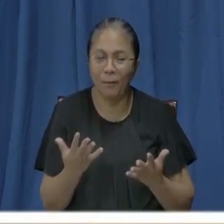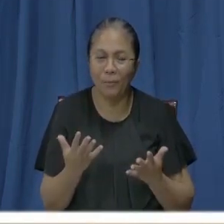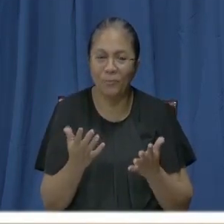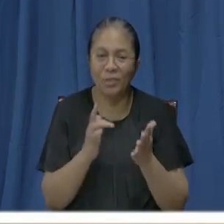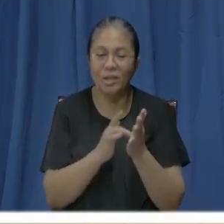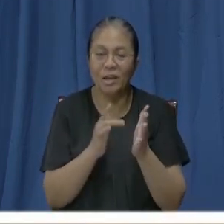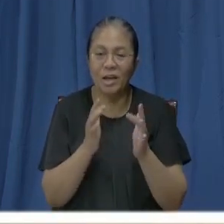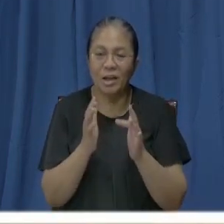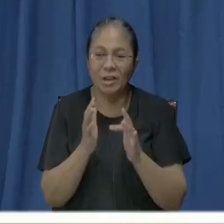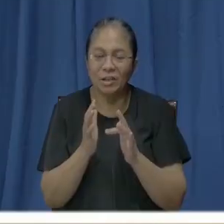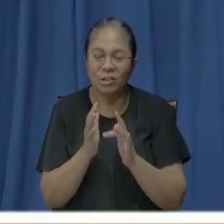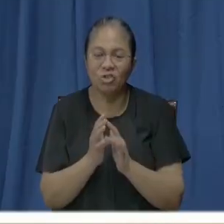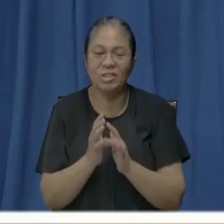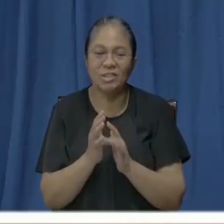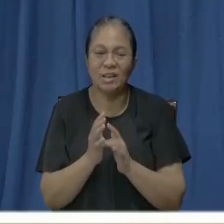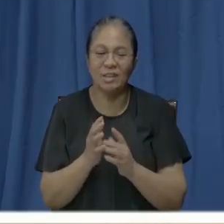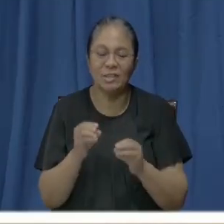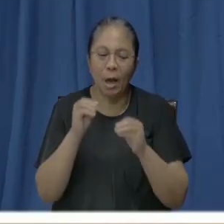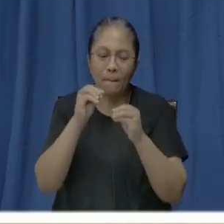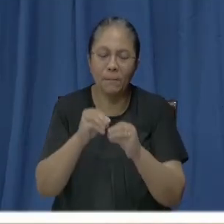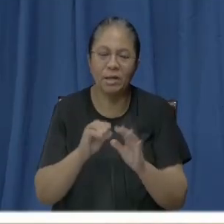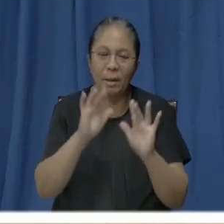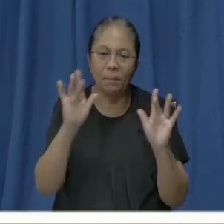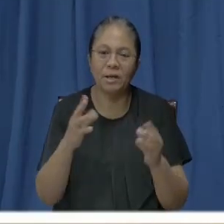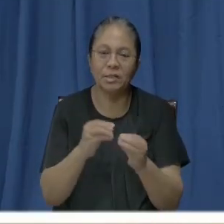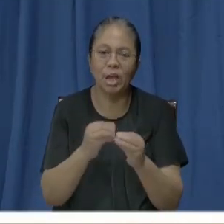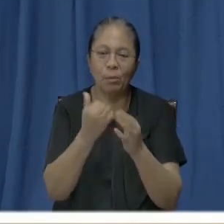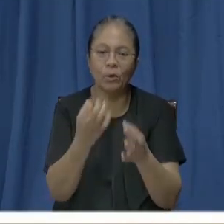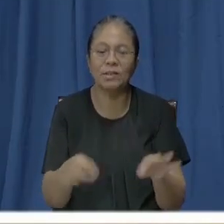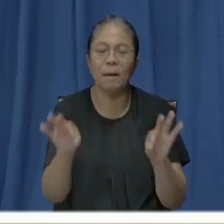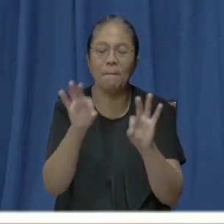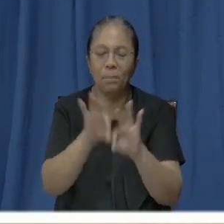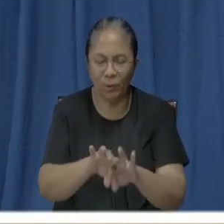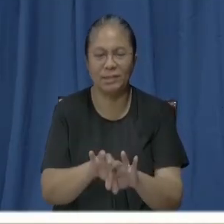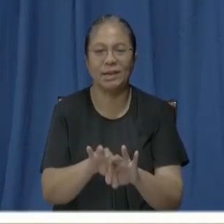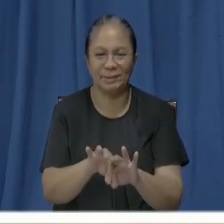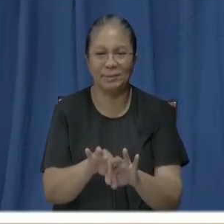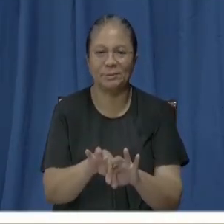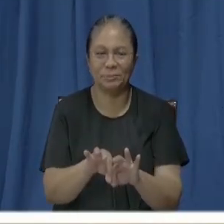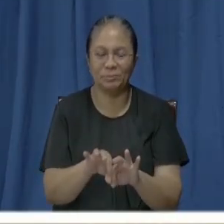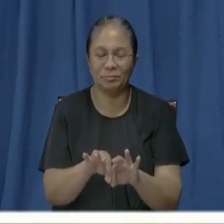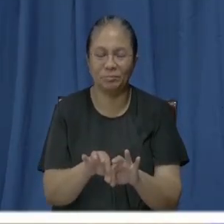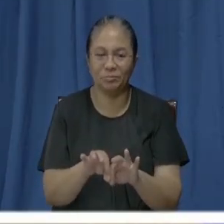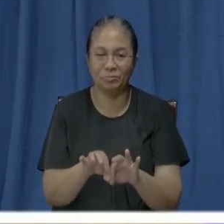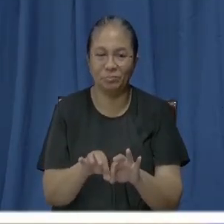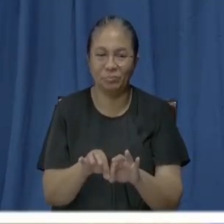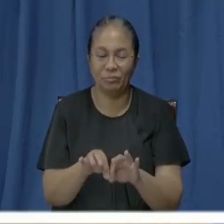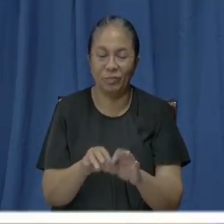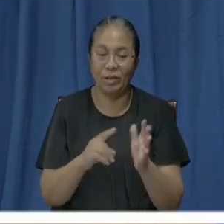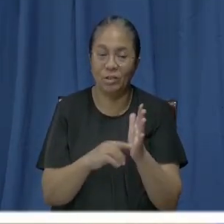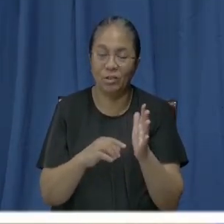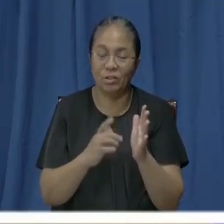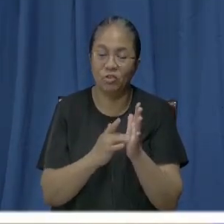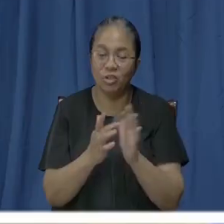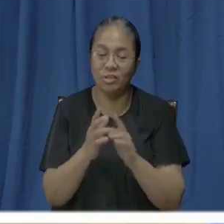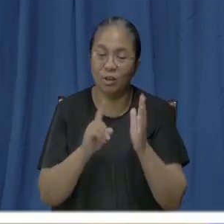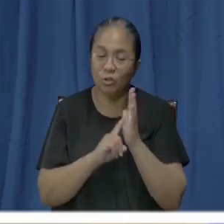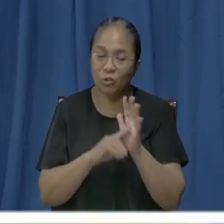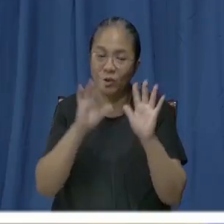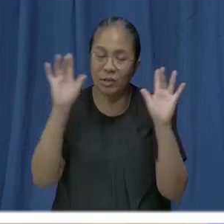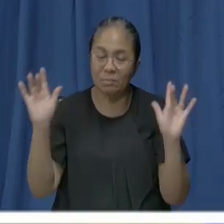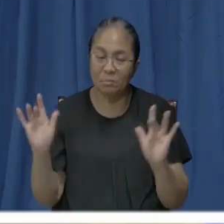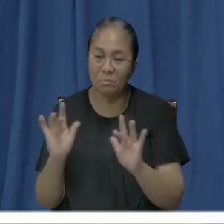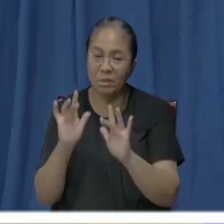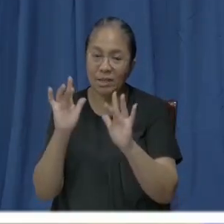mercy back at the center again and shows that mercy is really at